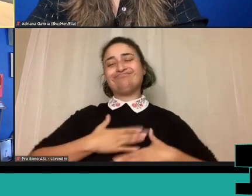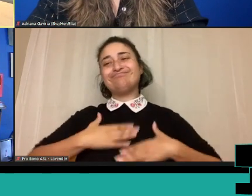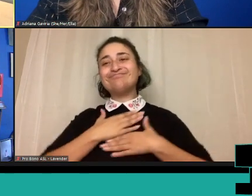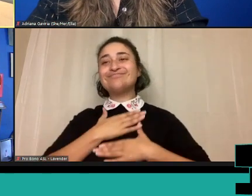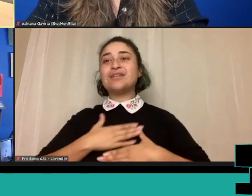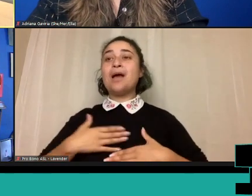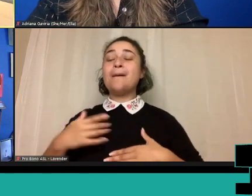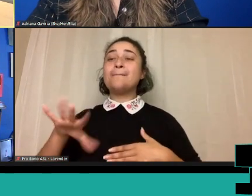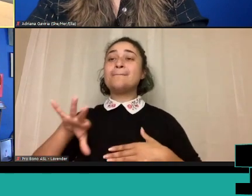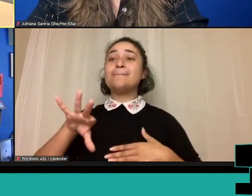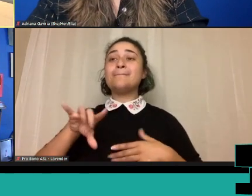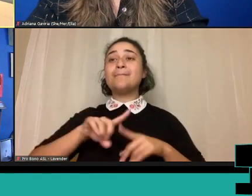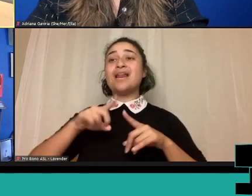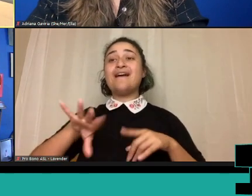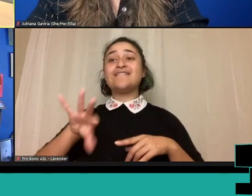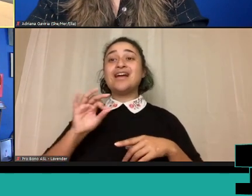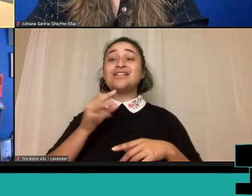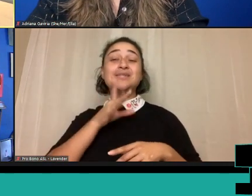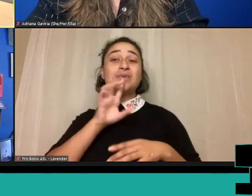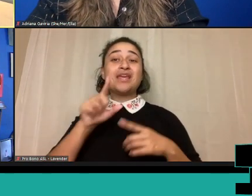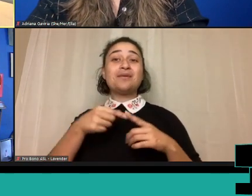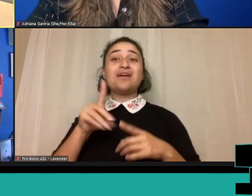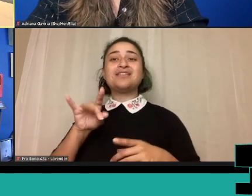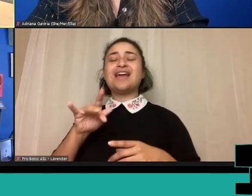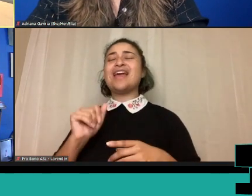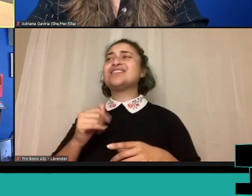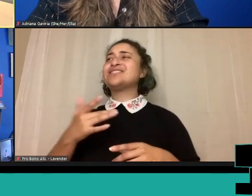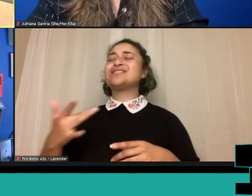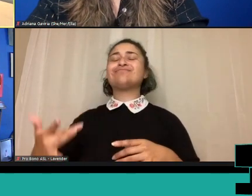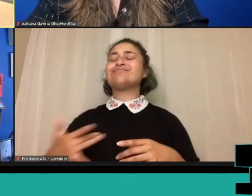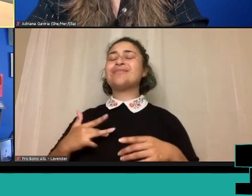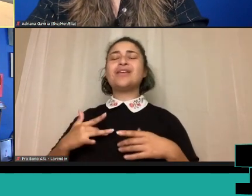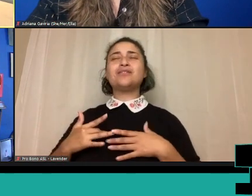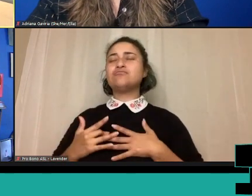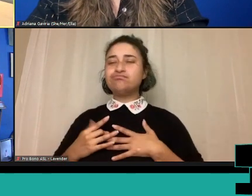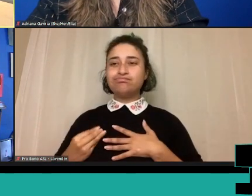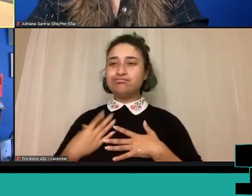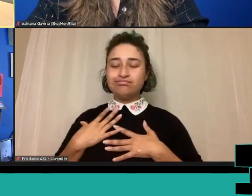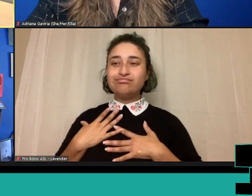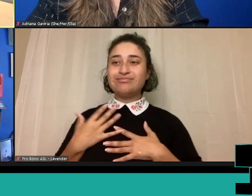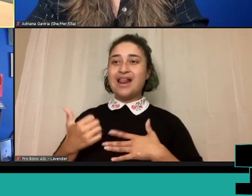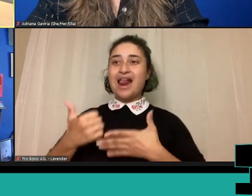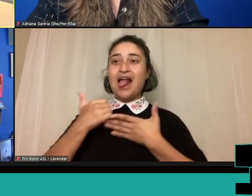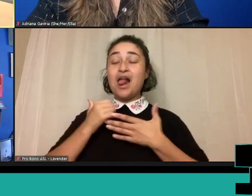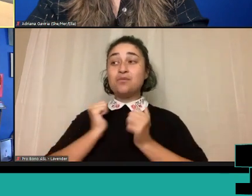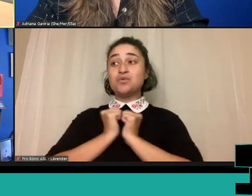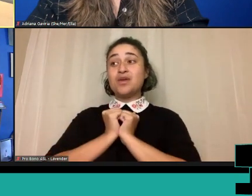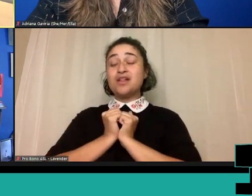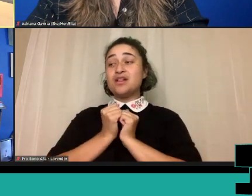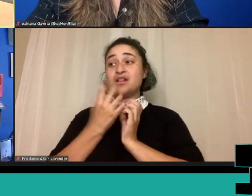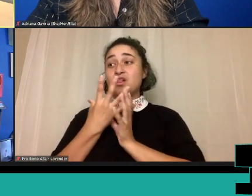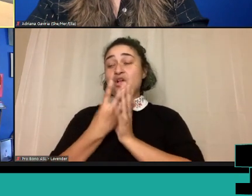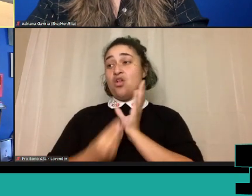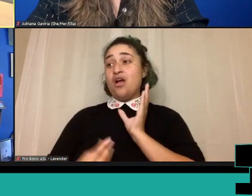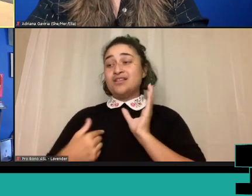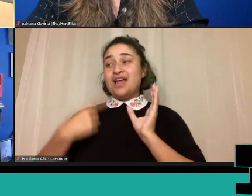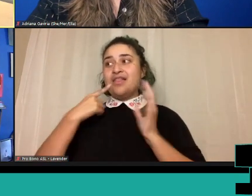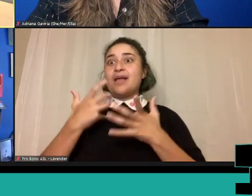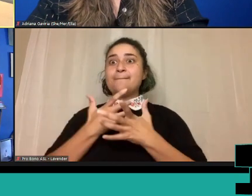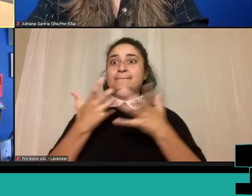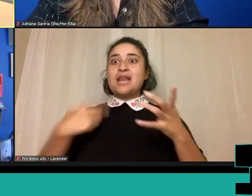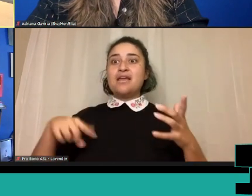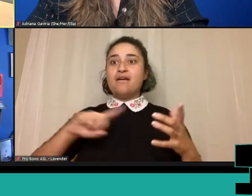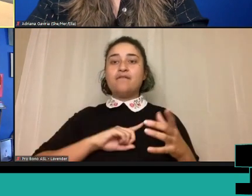about Diane is always just so heartwarming, and helps with the grief. I mean, I think many of us will